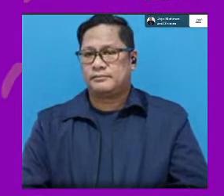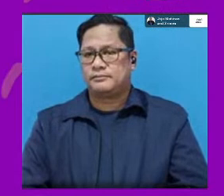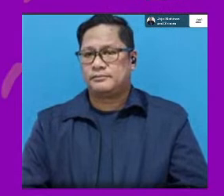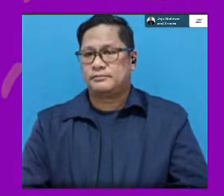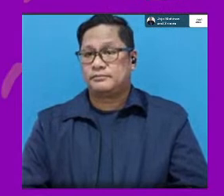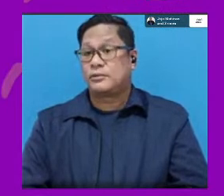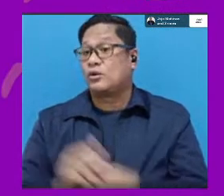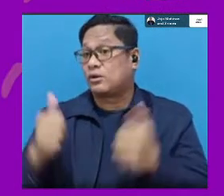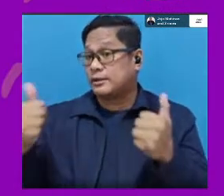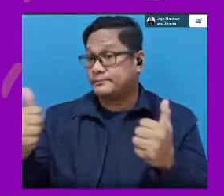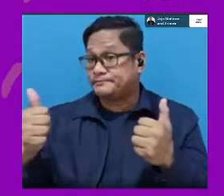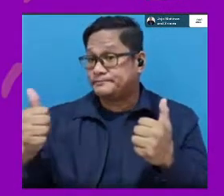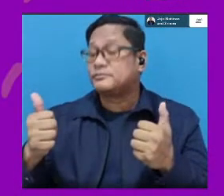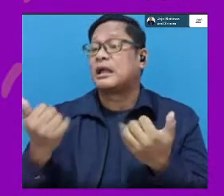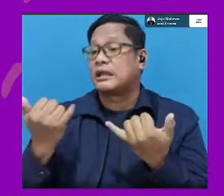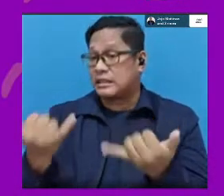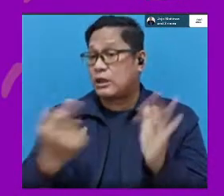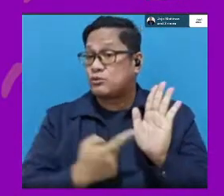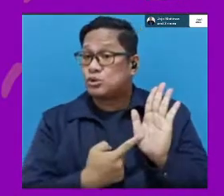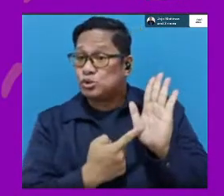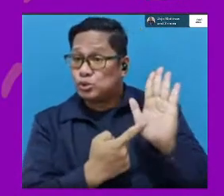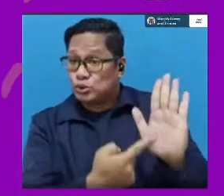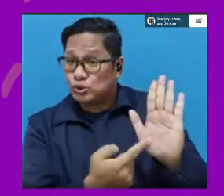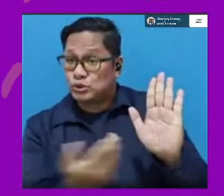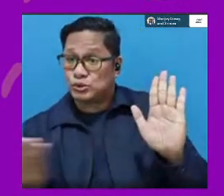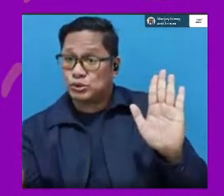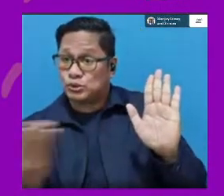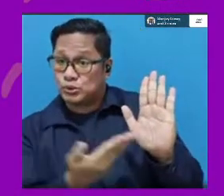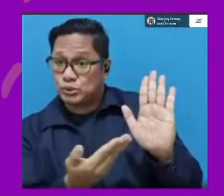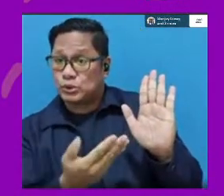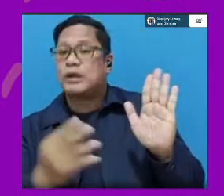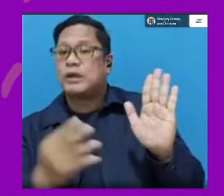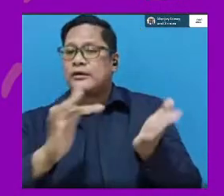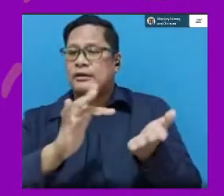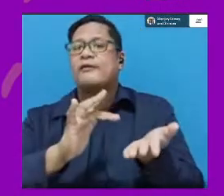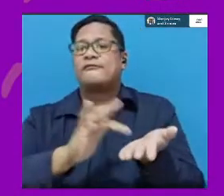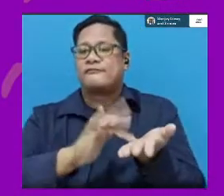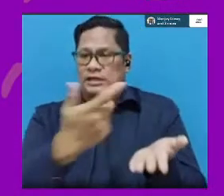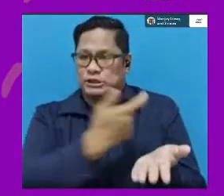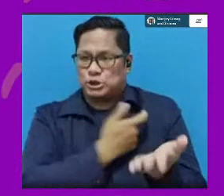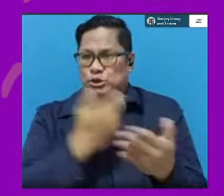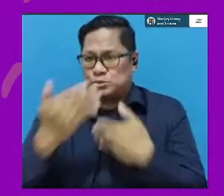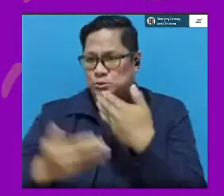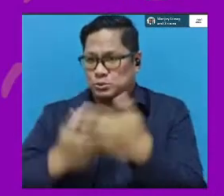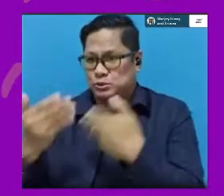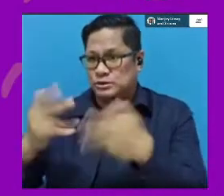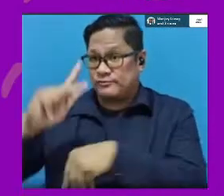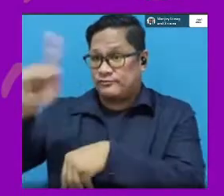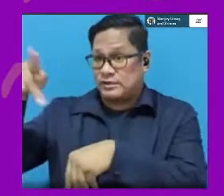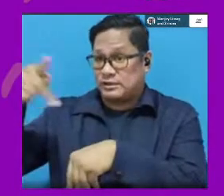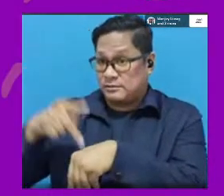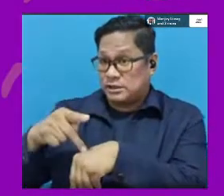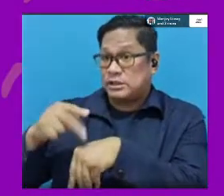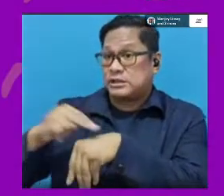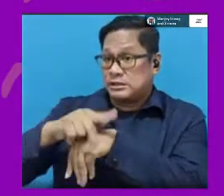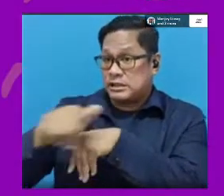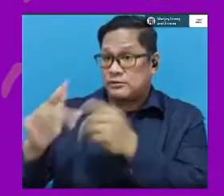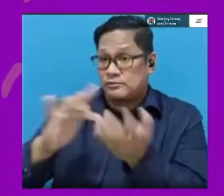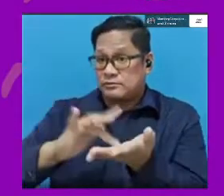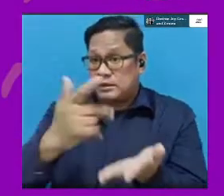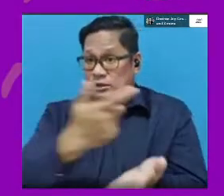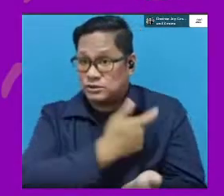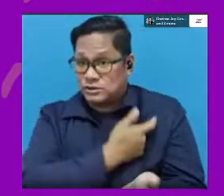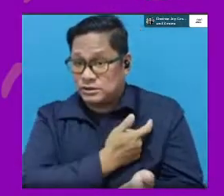Okay, let me walk you through the vaccination process. The Philippine National Vaccination and